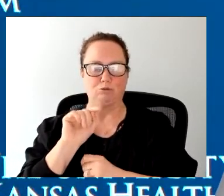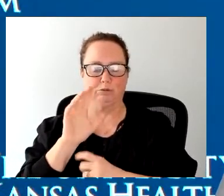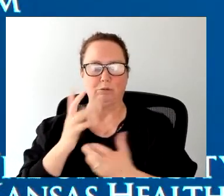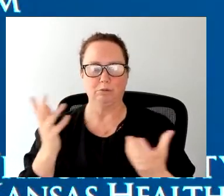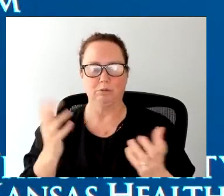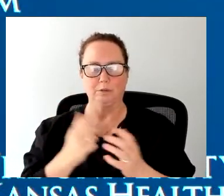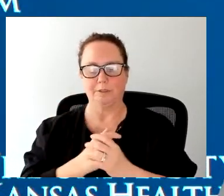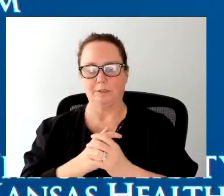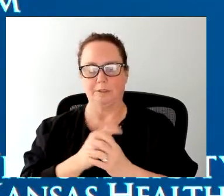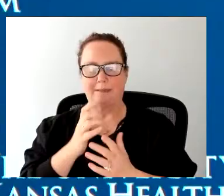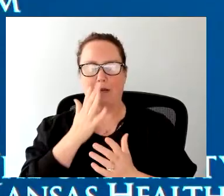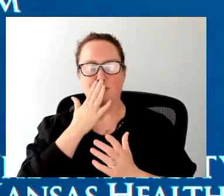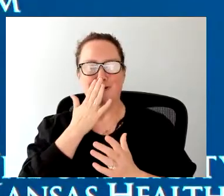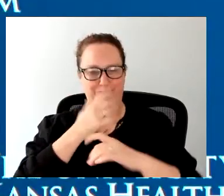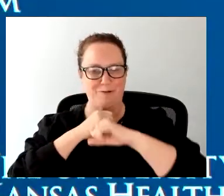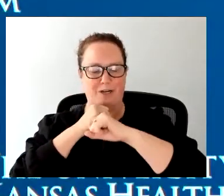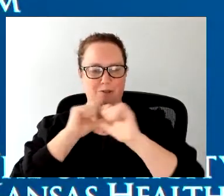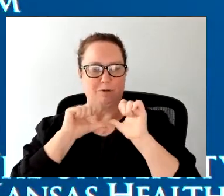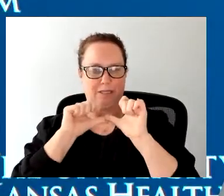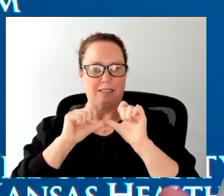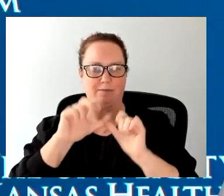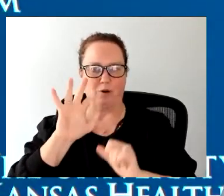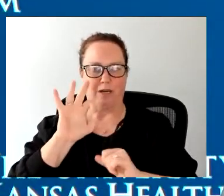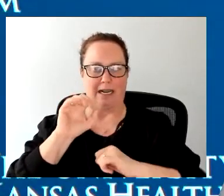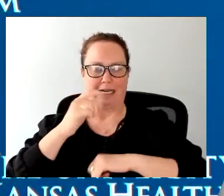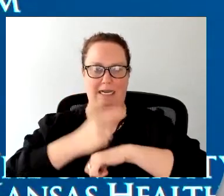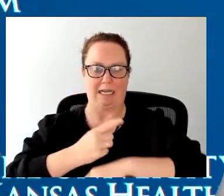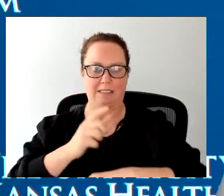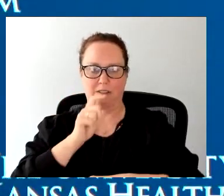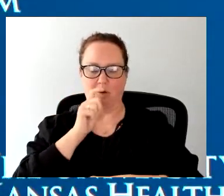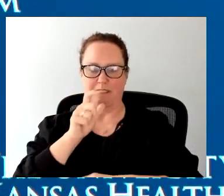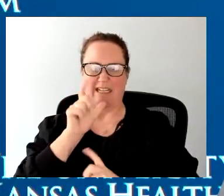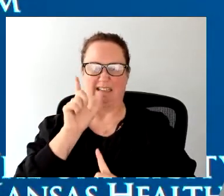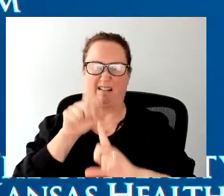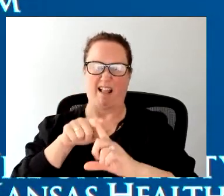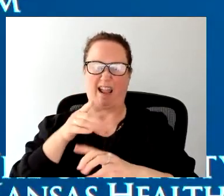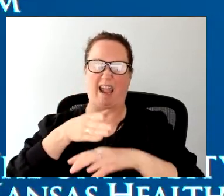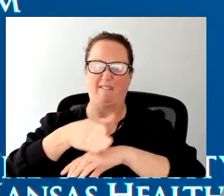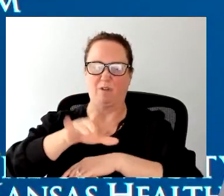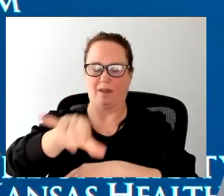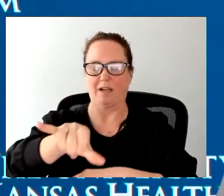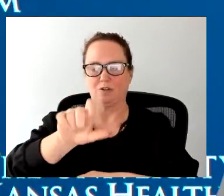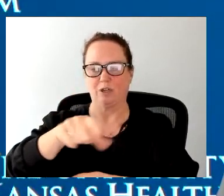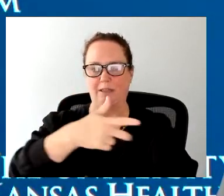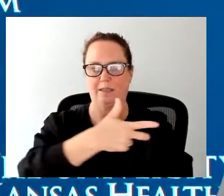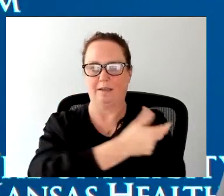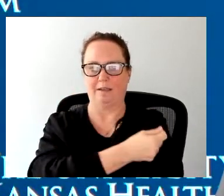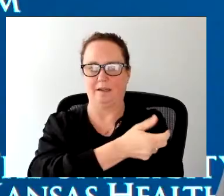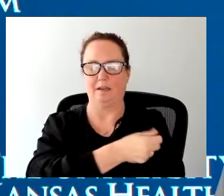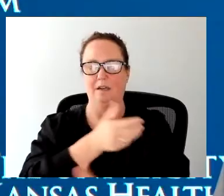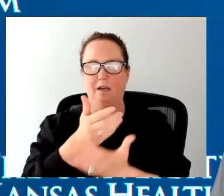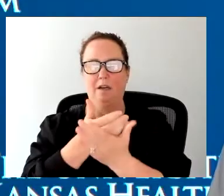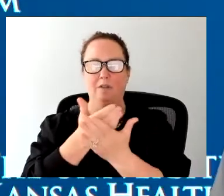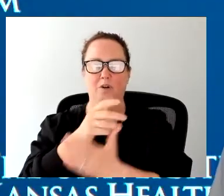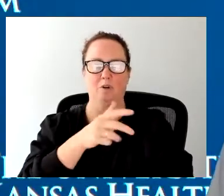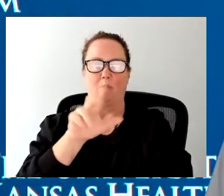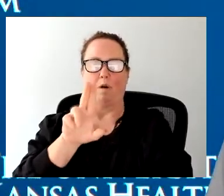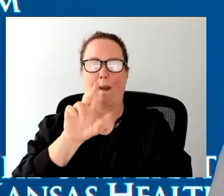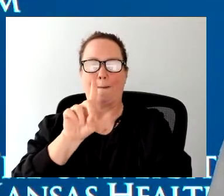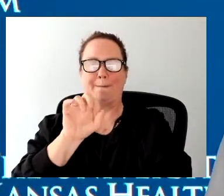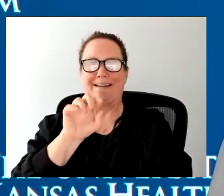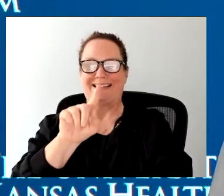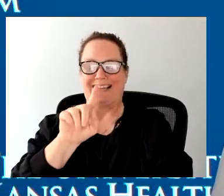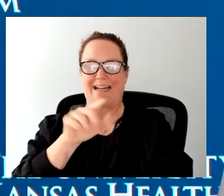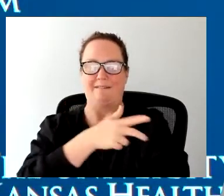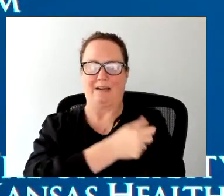That good protection will last you for those 90 days. So it's not until after that that you should get the vaccine. And remember, there